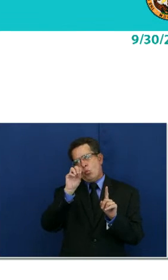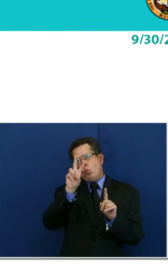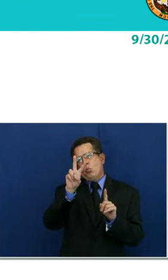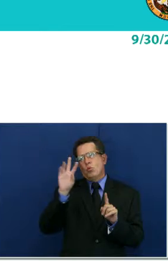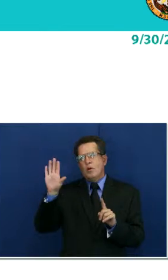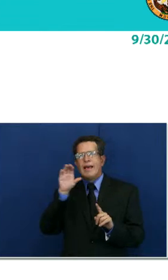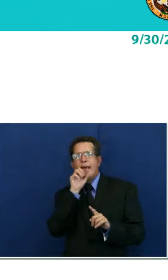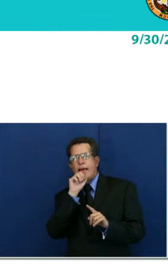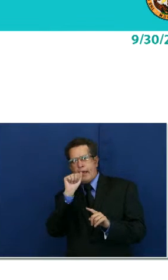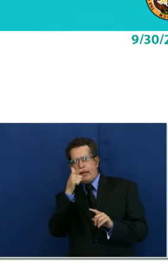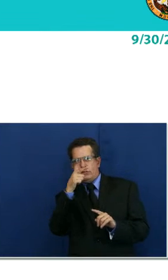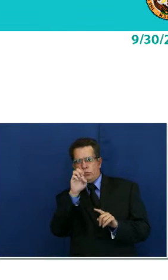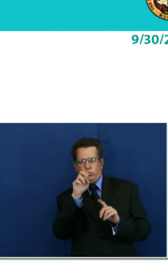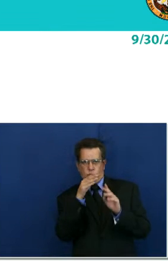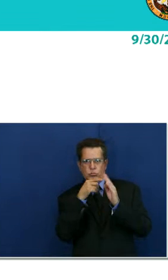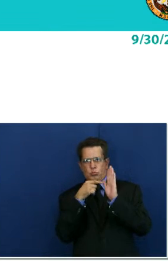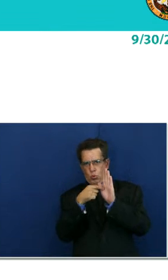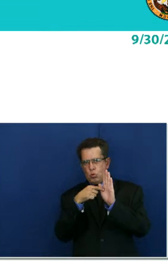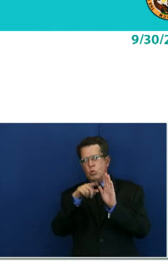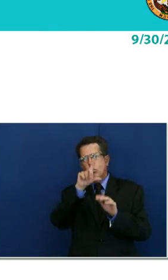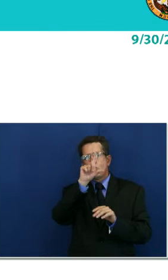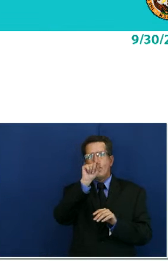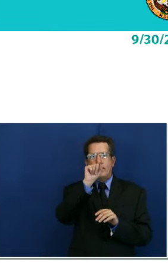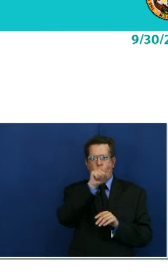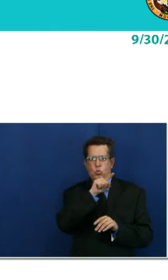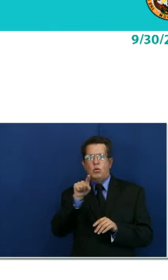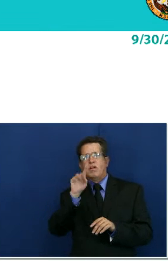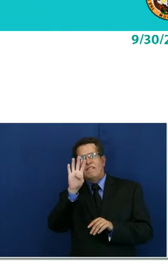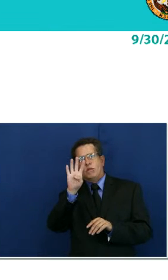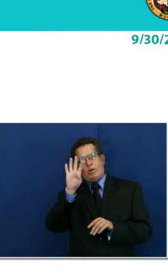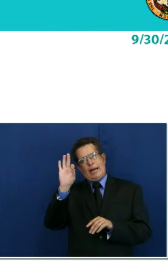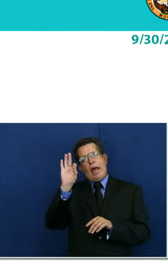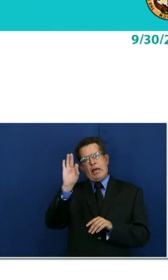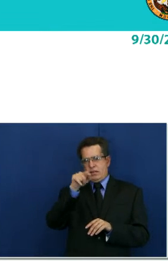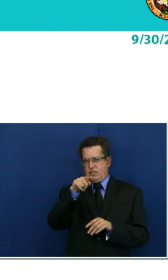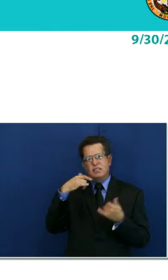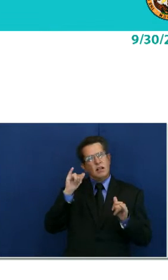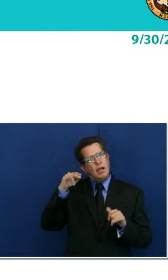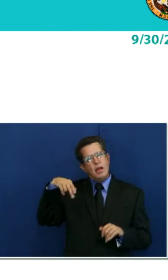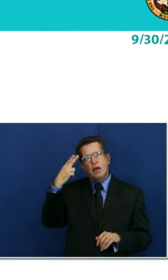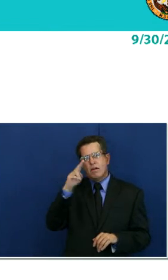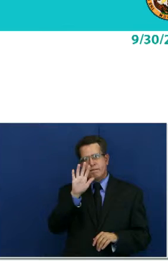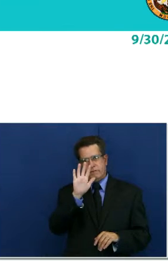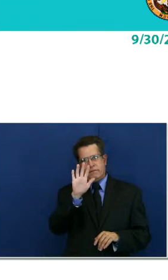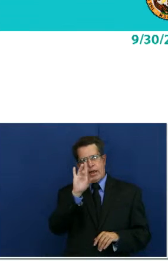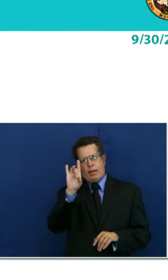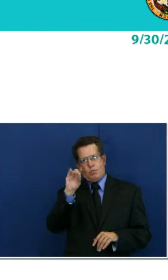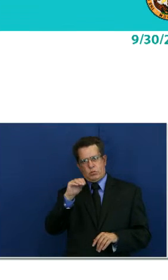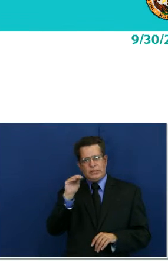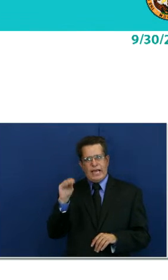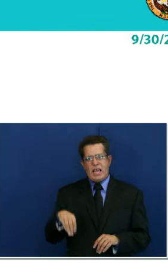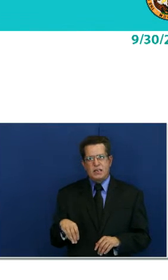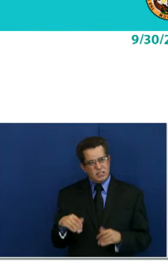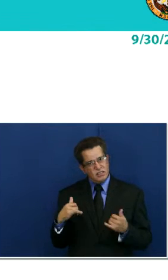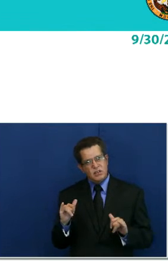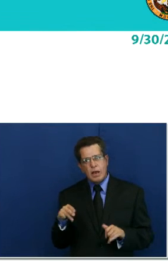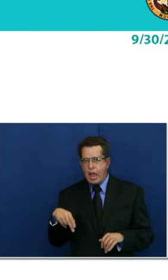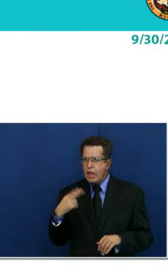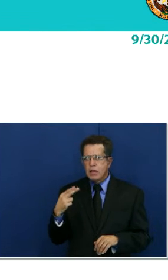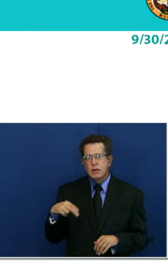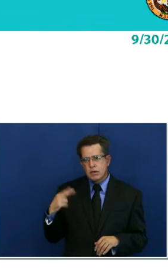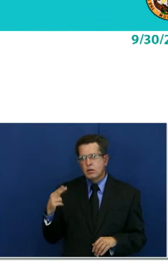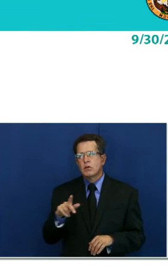age. The 20 to 49-year-old age group remains at 58%. And